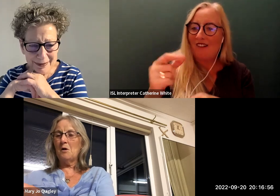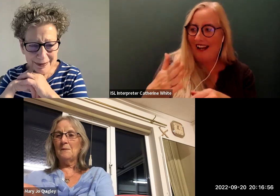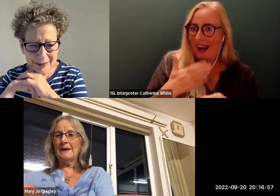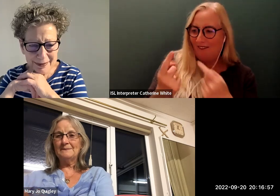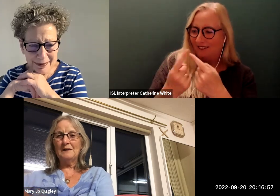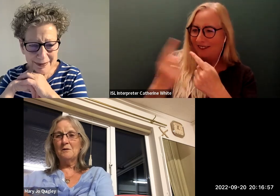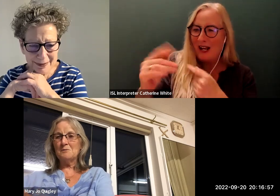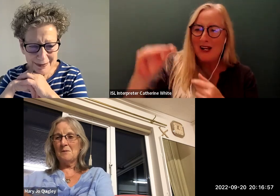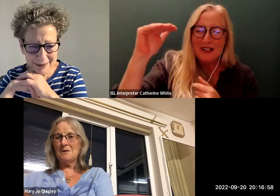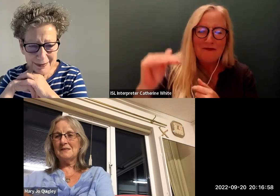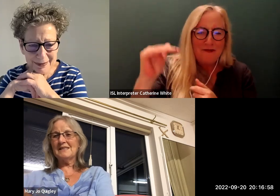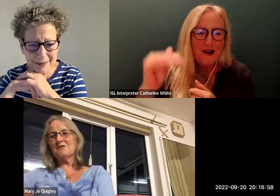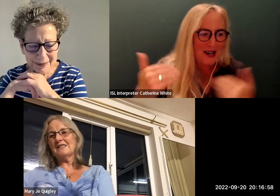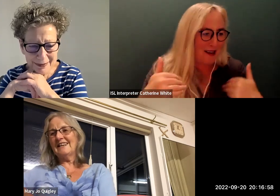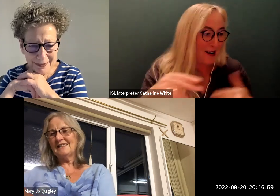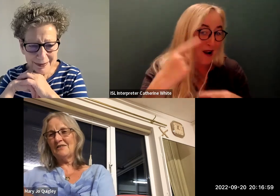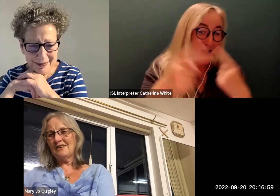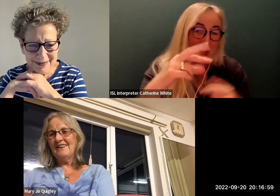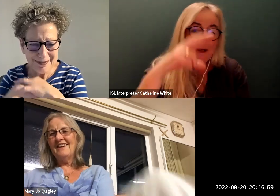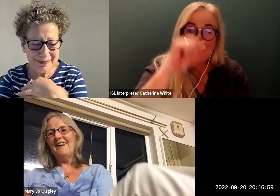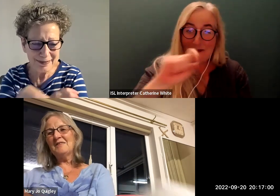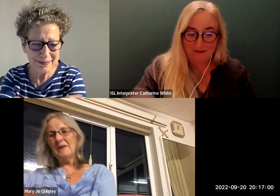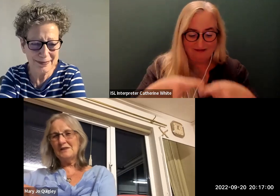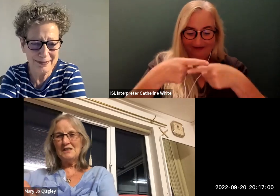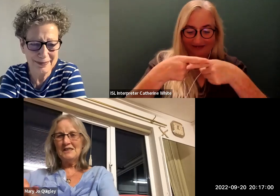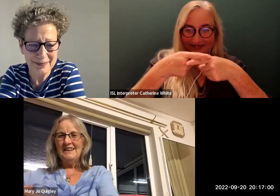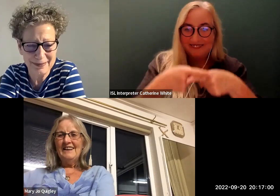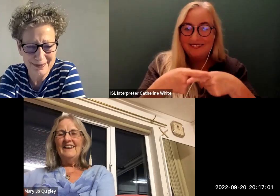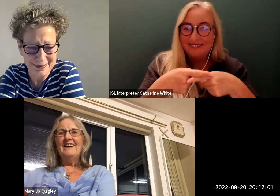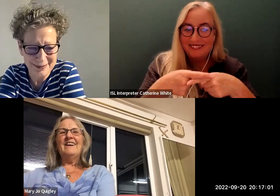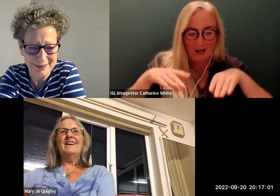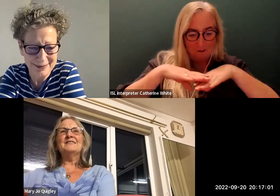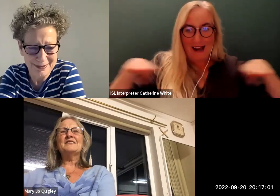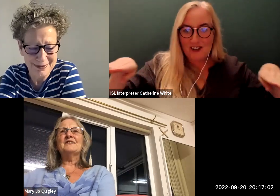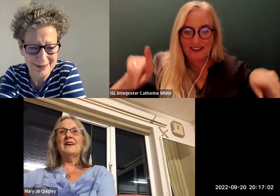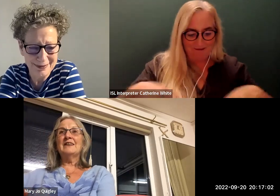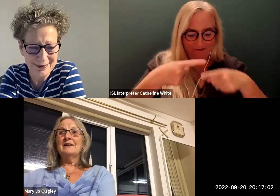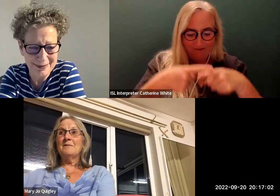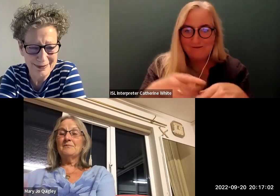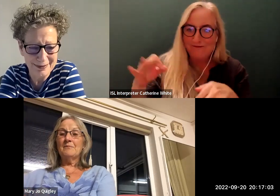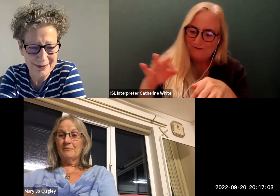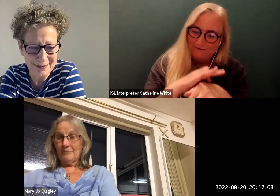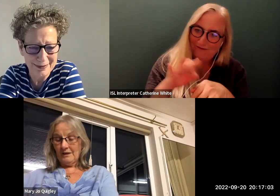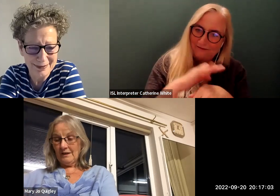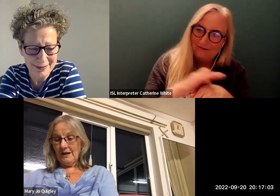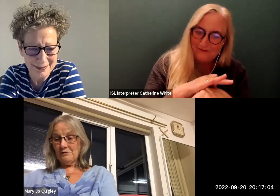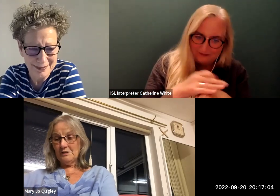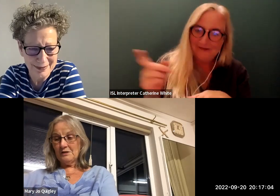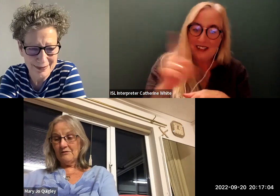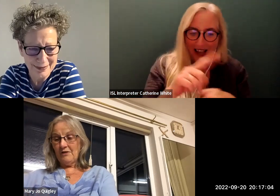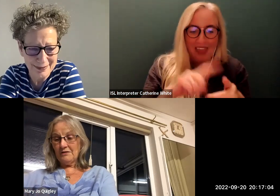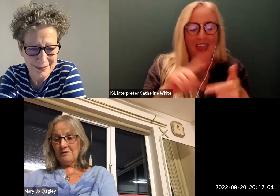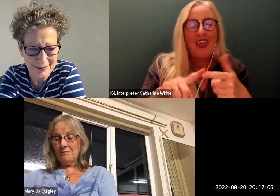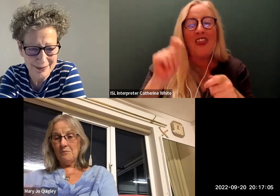a small man. I'll always remember him sitting cross-legged on the bench. And then